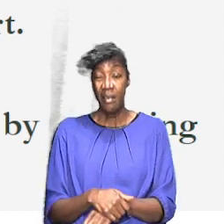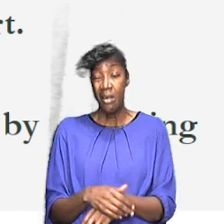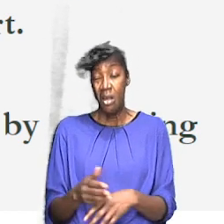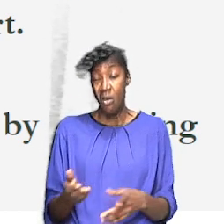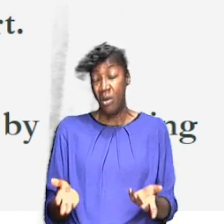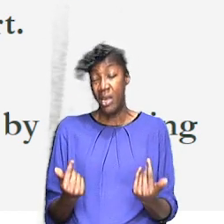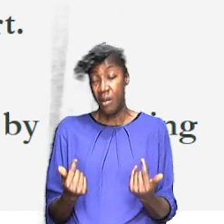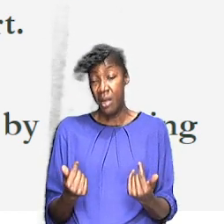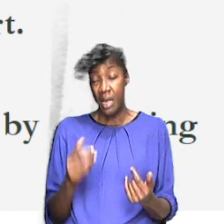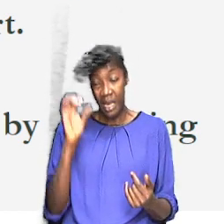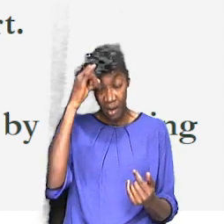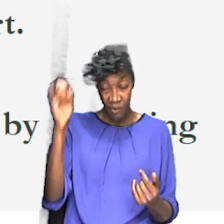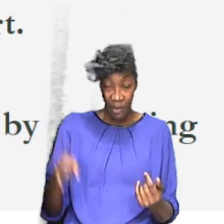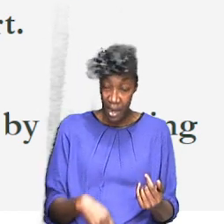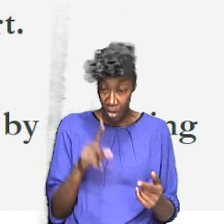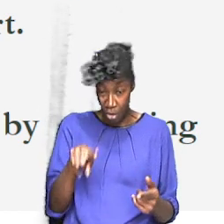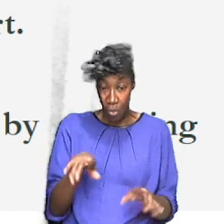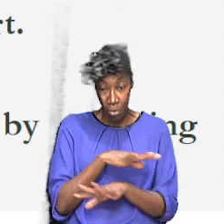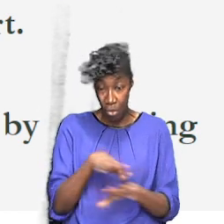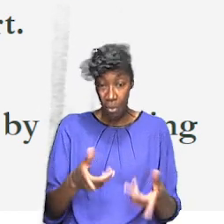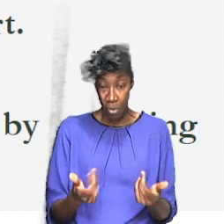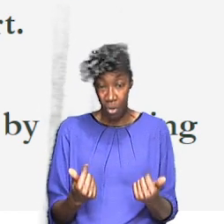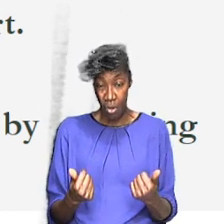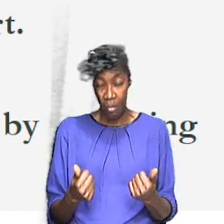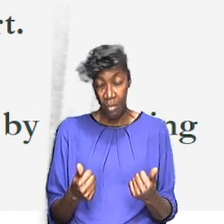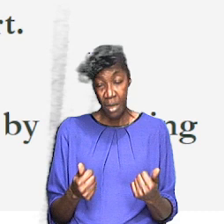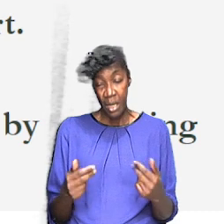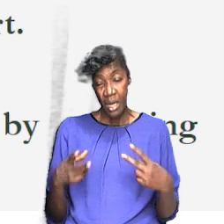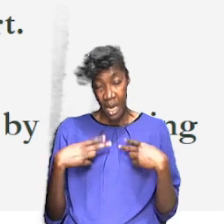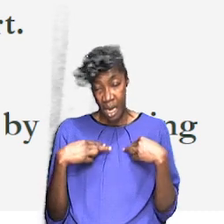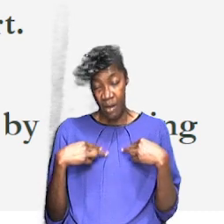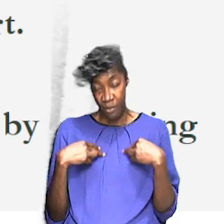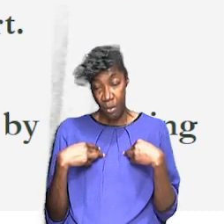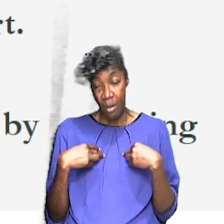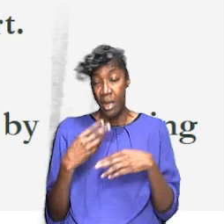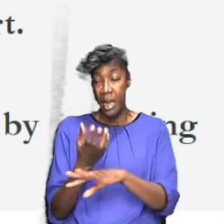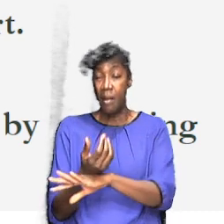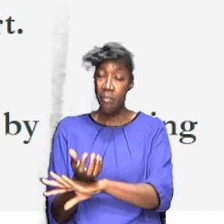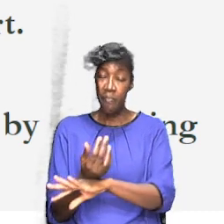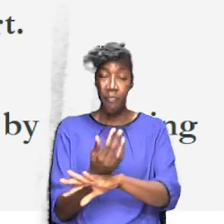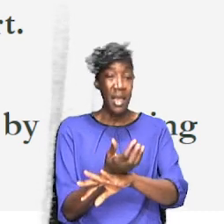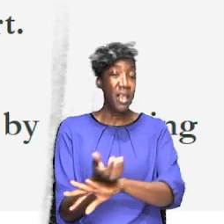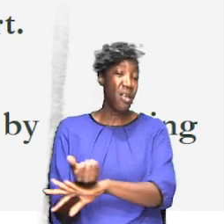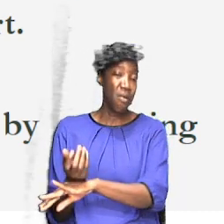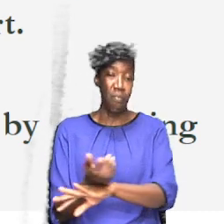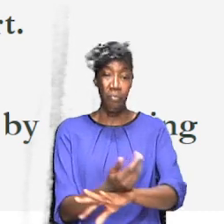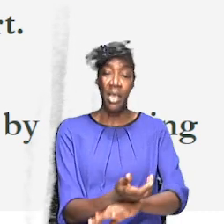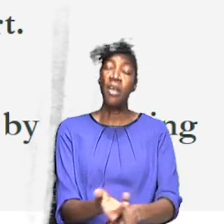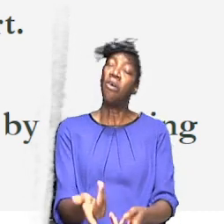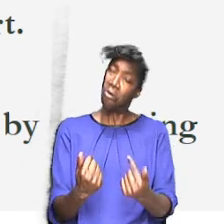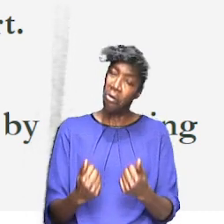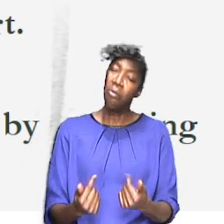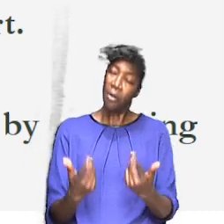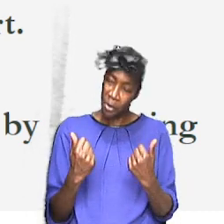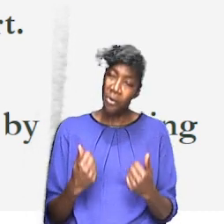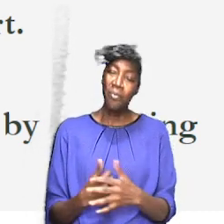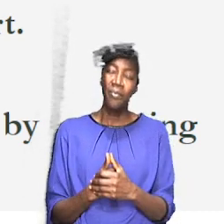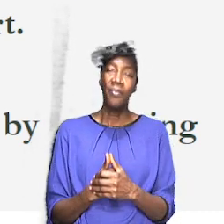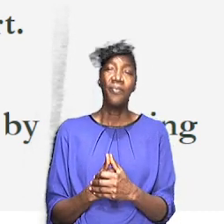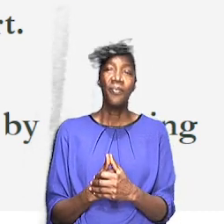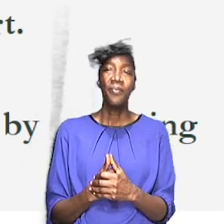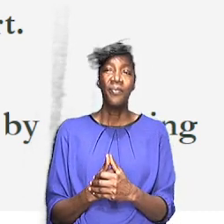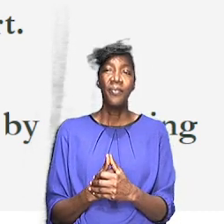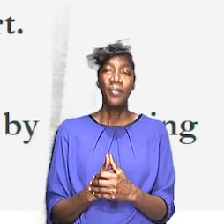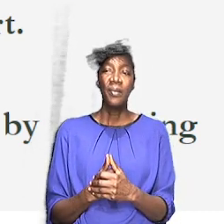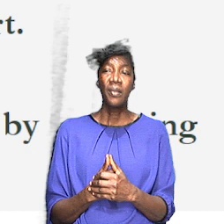culture for you to deny it, and then they would have to invite you, like bid you to come, like please come. Yes, that was the culture. It's just a culture